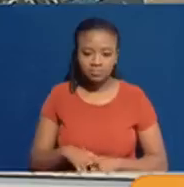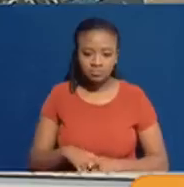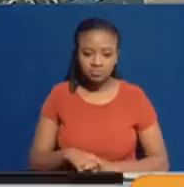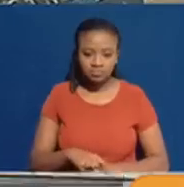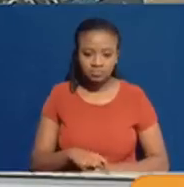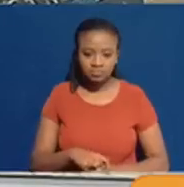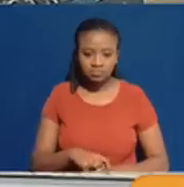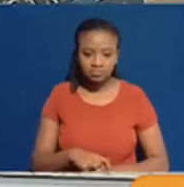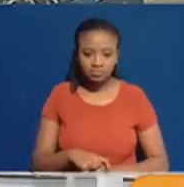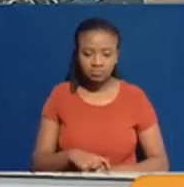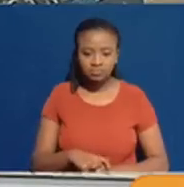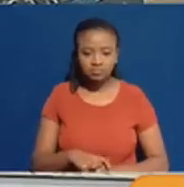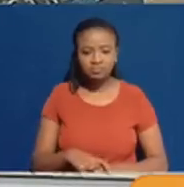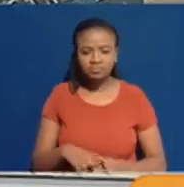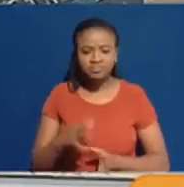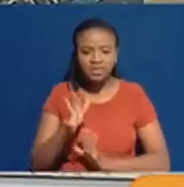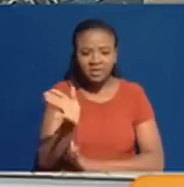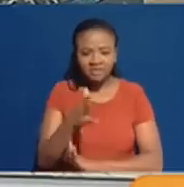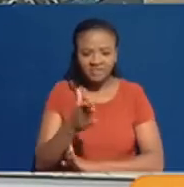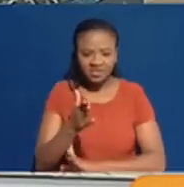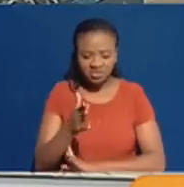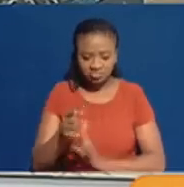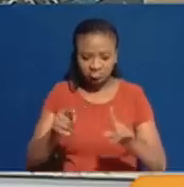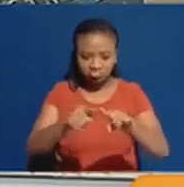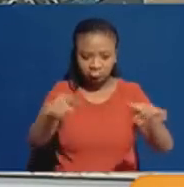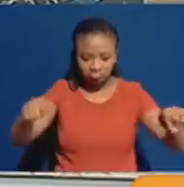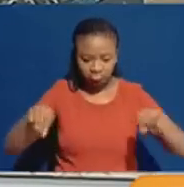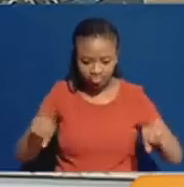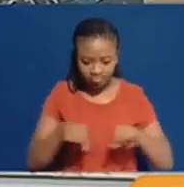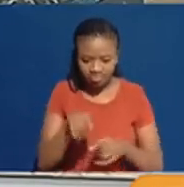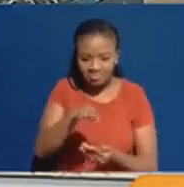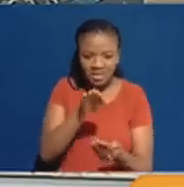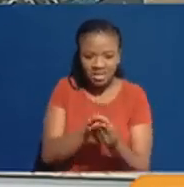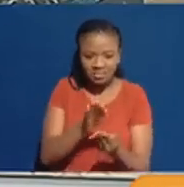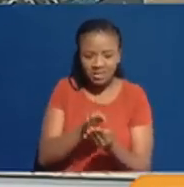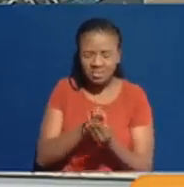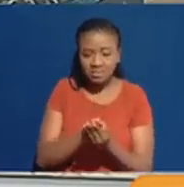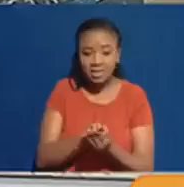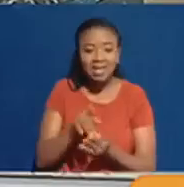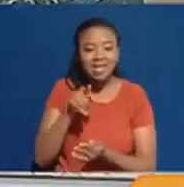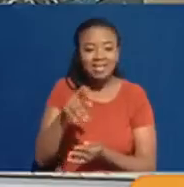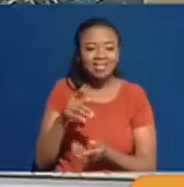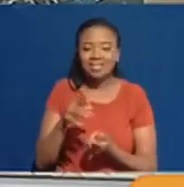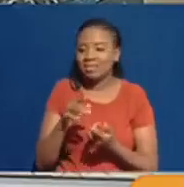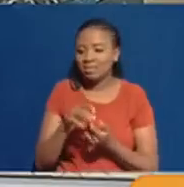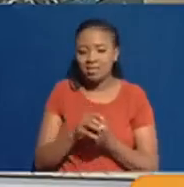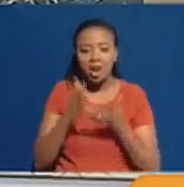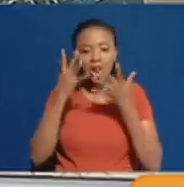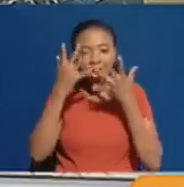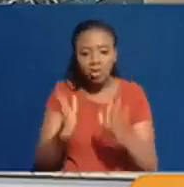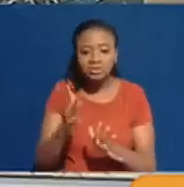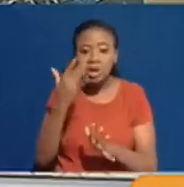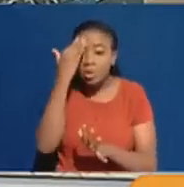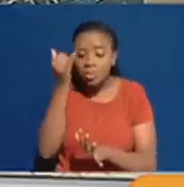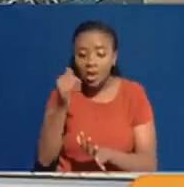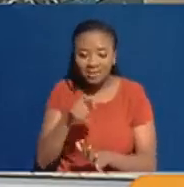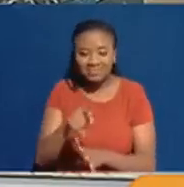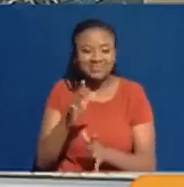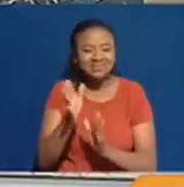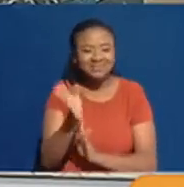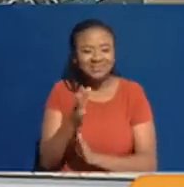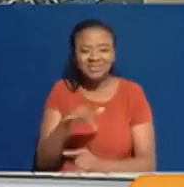together, and cage fish farmers in Lake Victoria have run into millions of shillings in losses following the massive sudden death of fish in